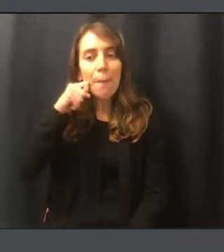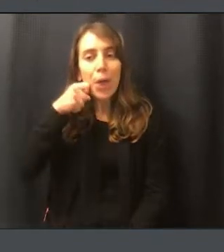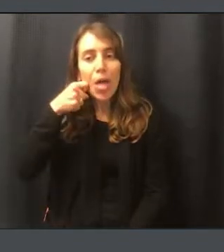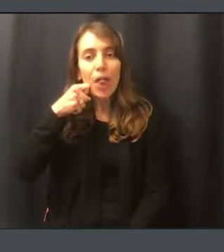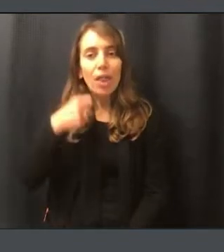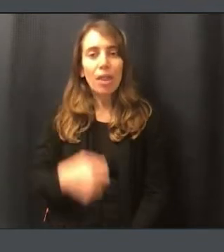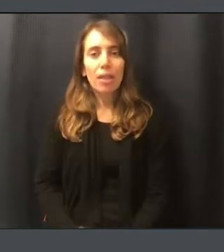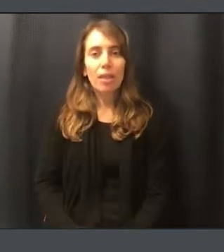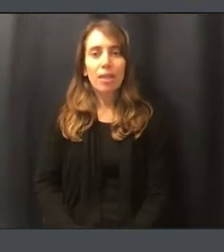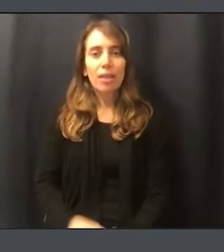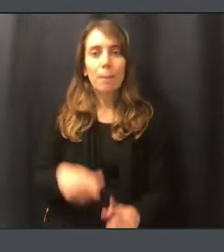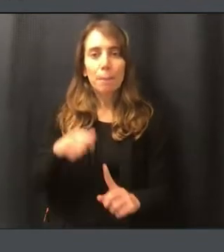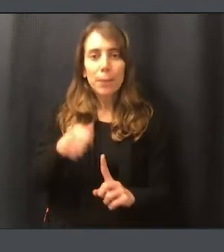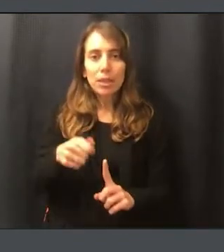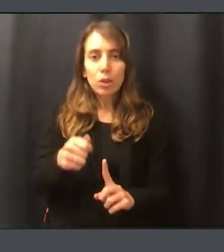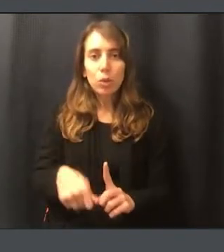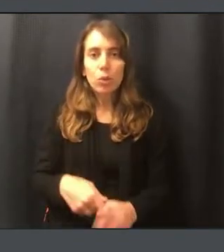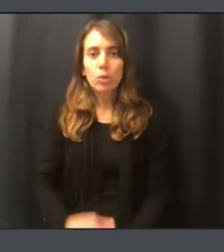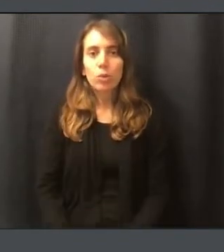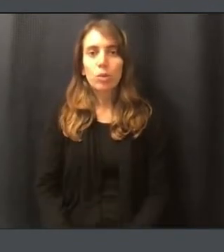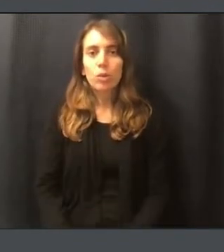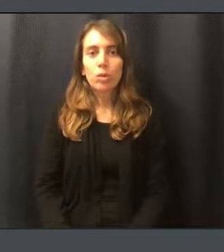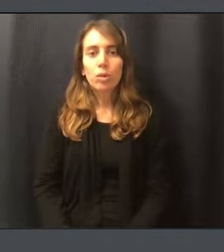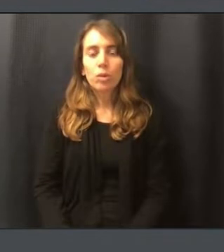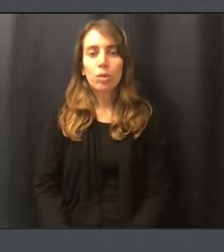¿Y plátano?